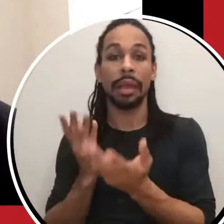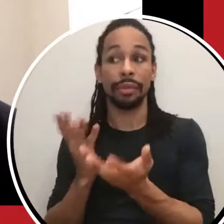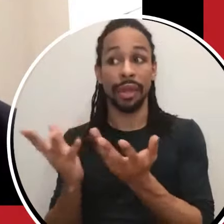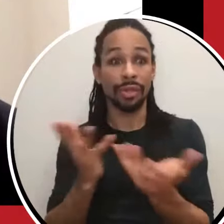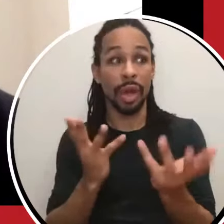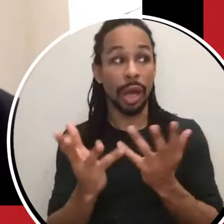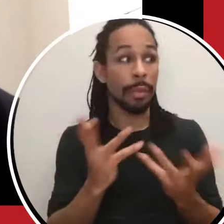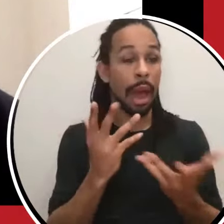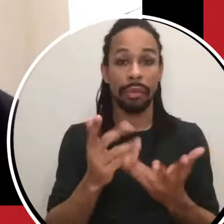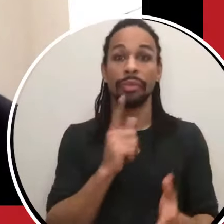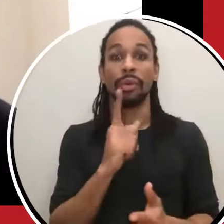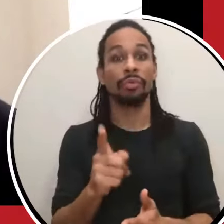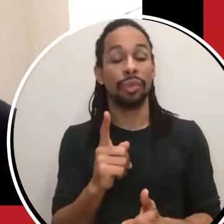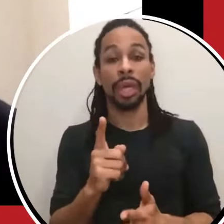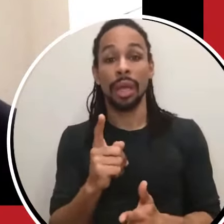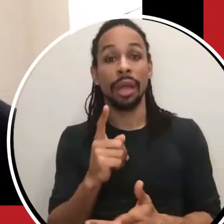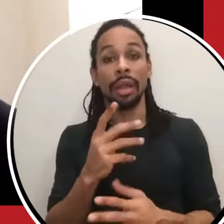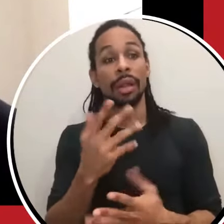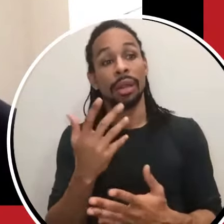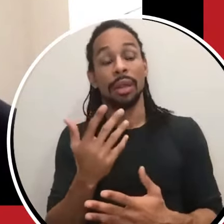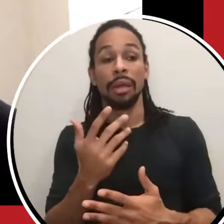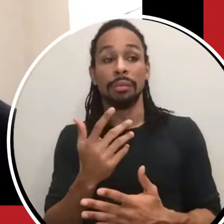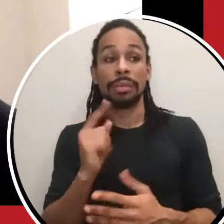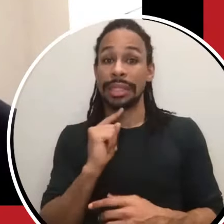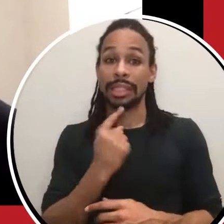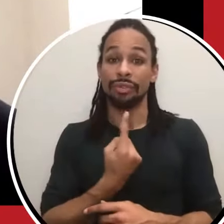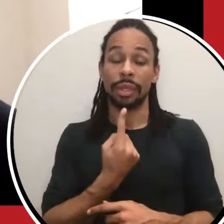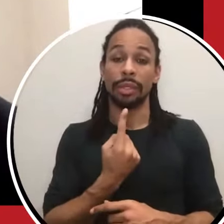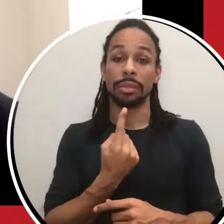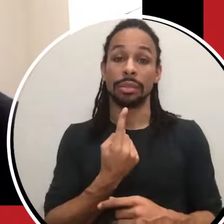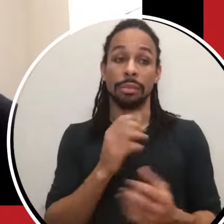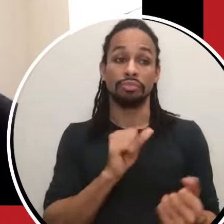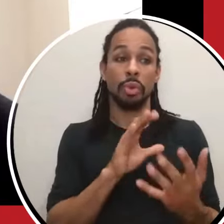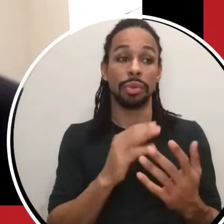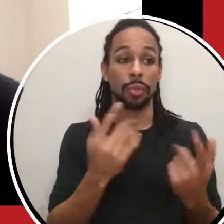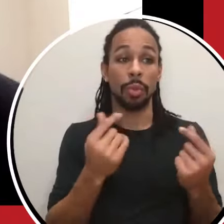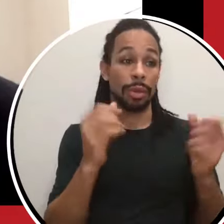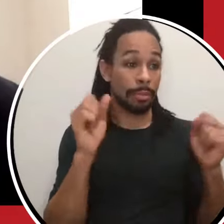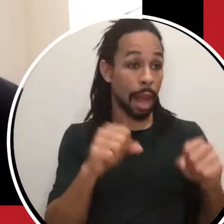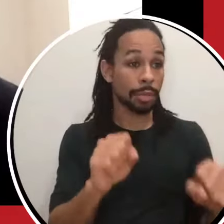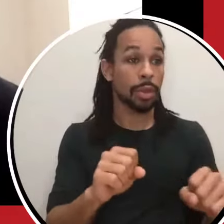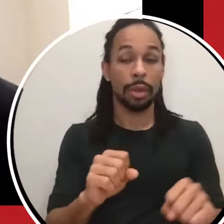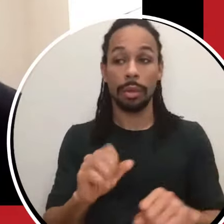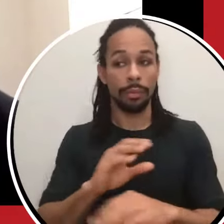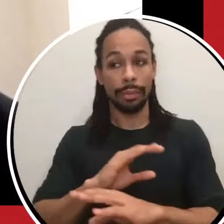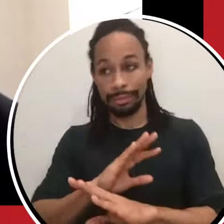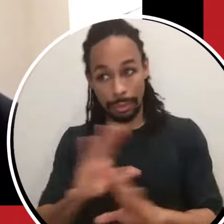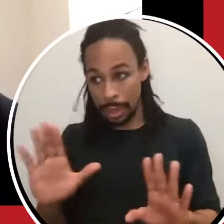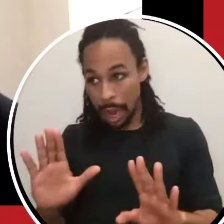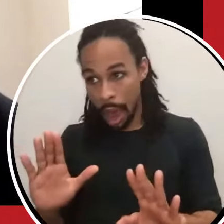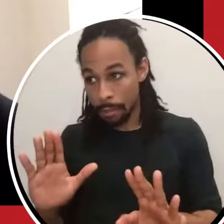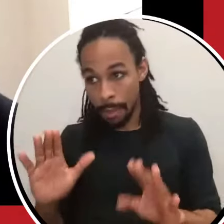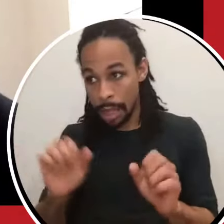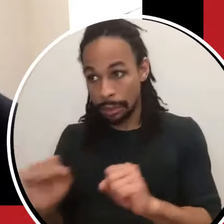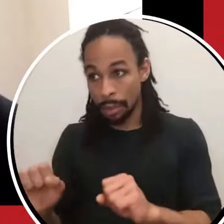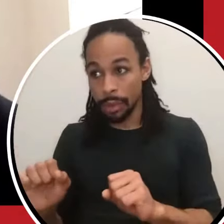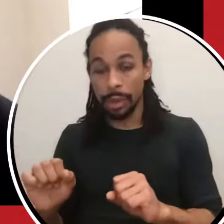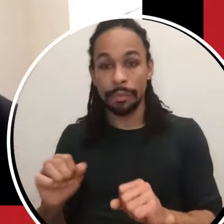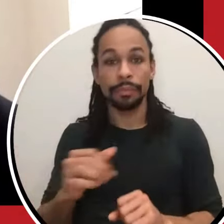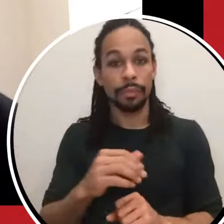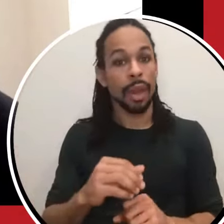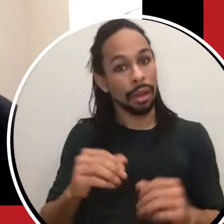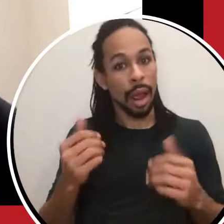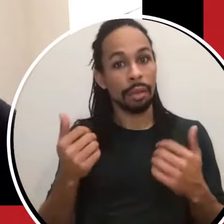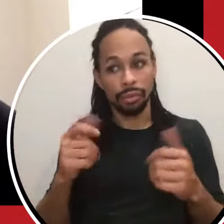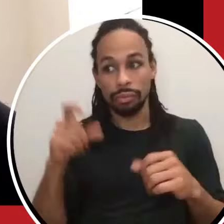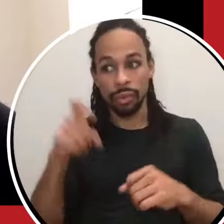take, and figured out COVID safe ways to be able to actually be in community with each other. I think that